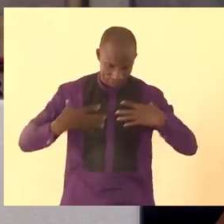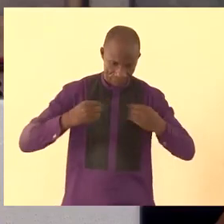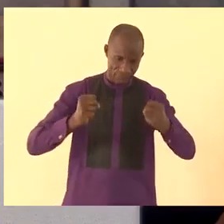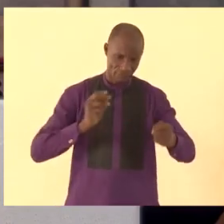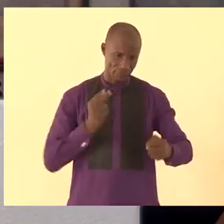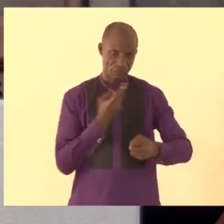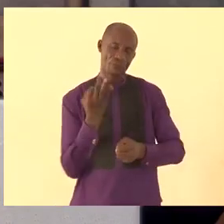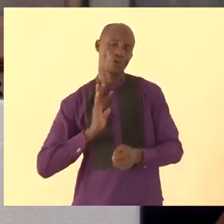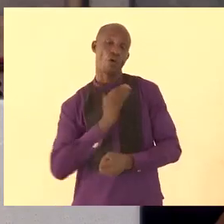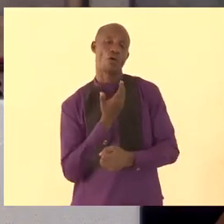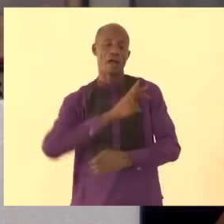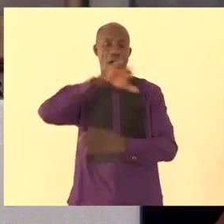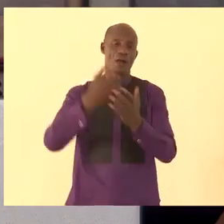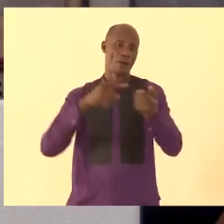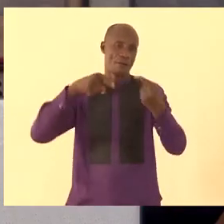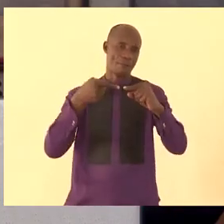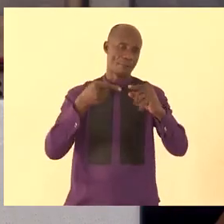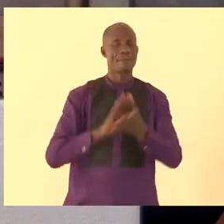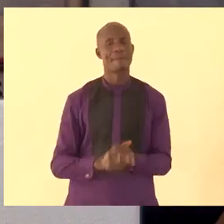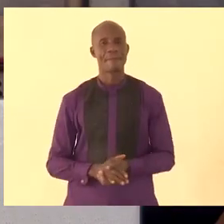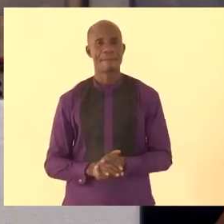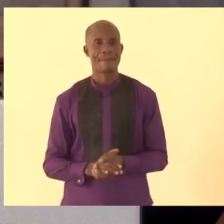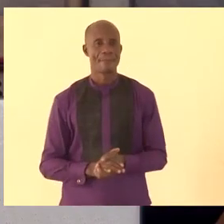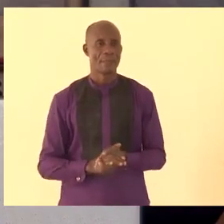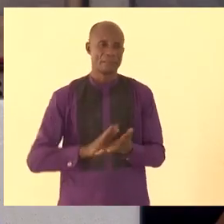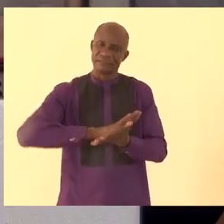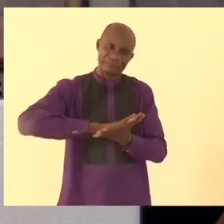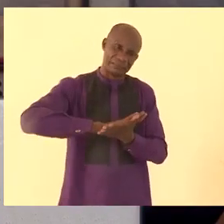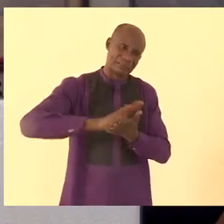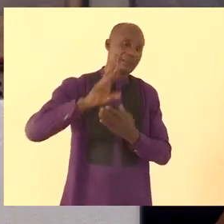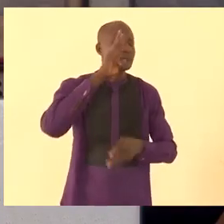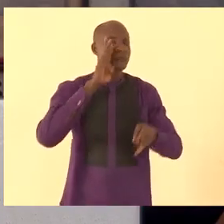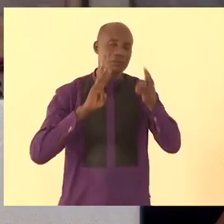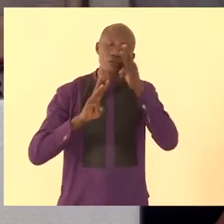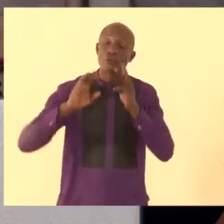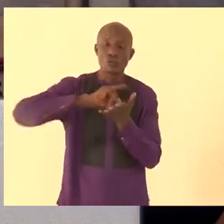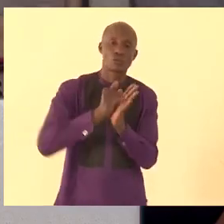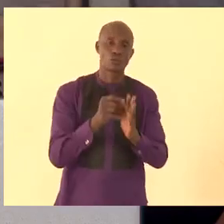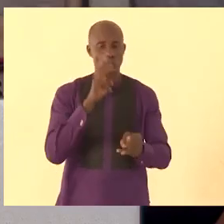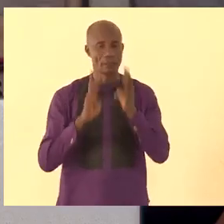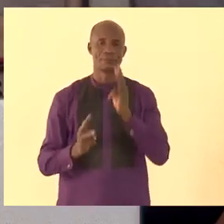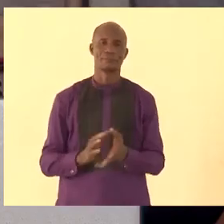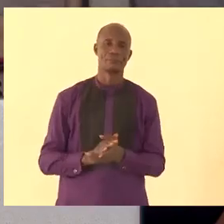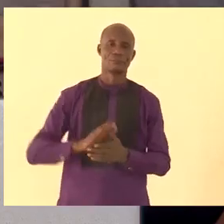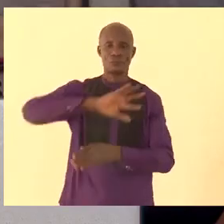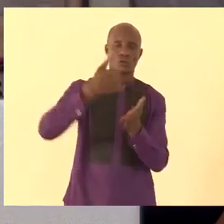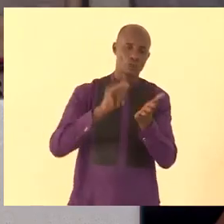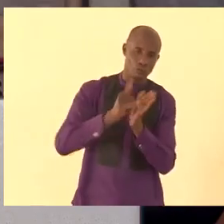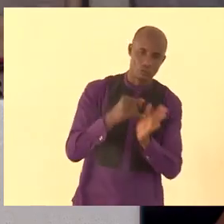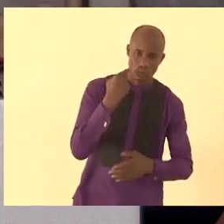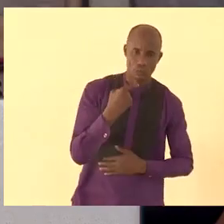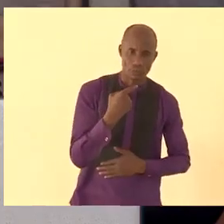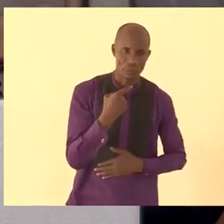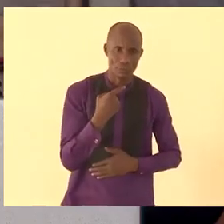heal us of all our wounds. Amen. Wipe the tears of all those who cry, all